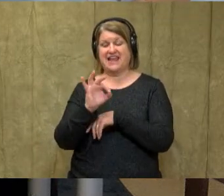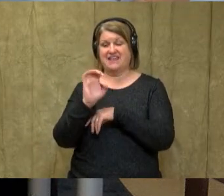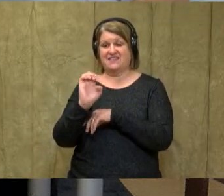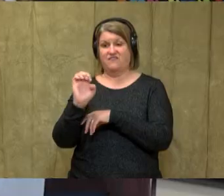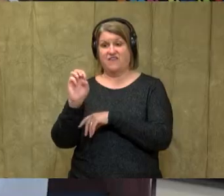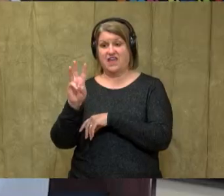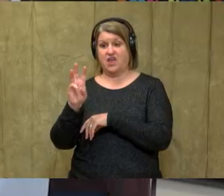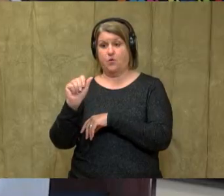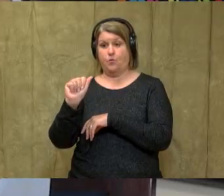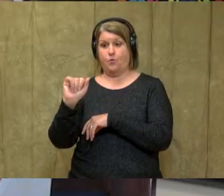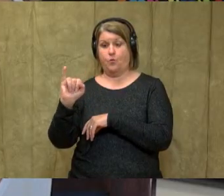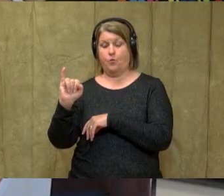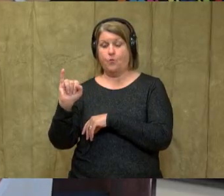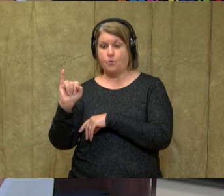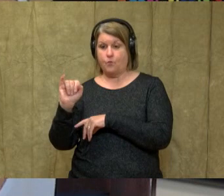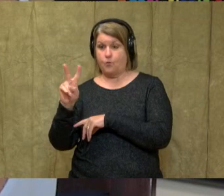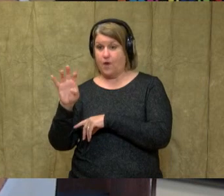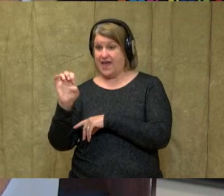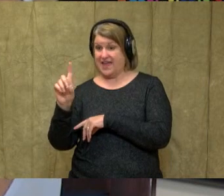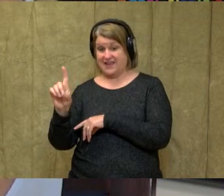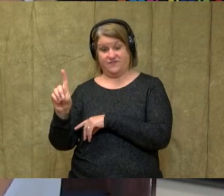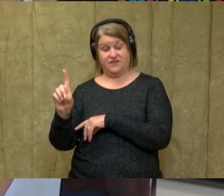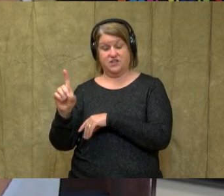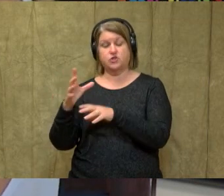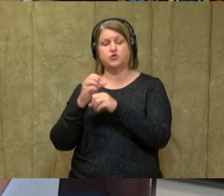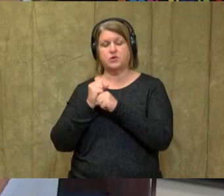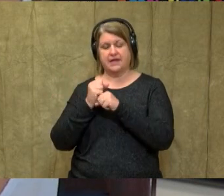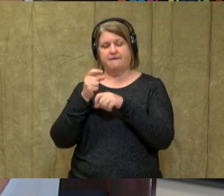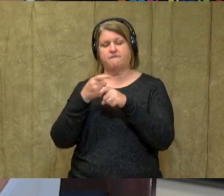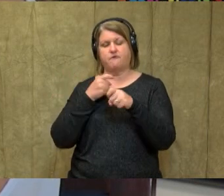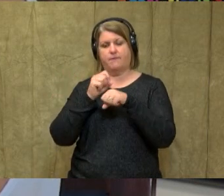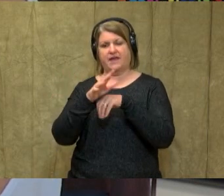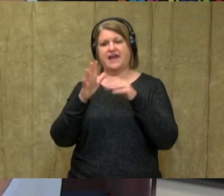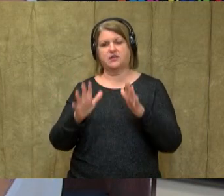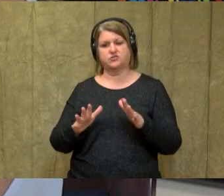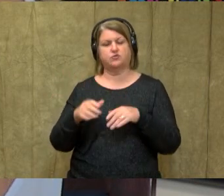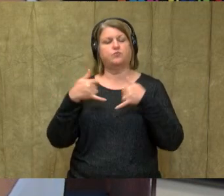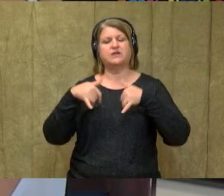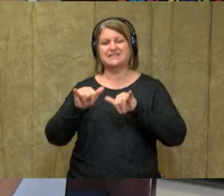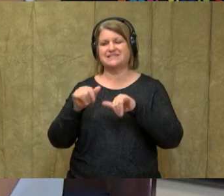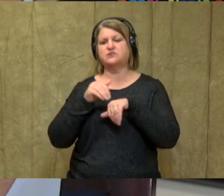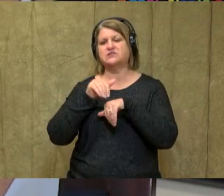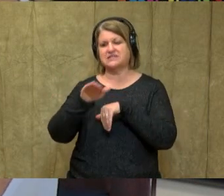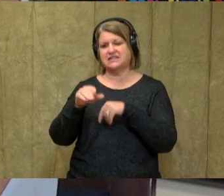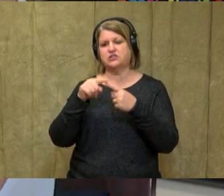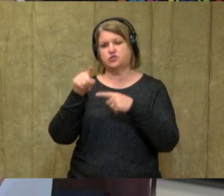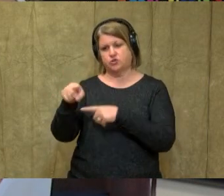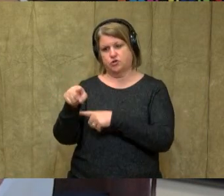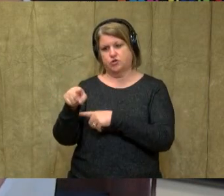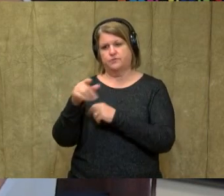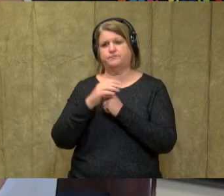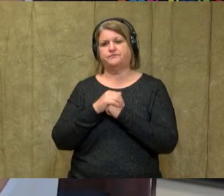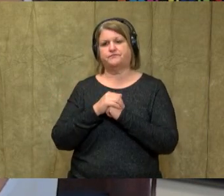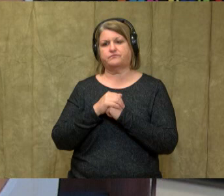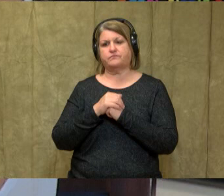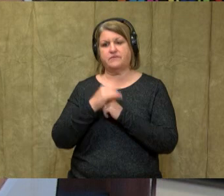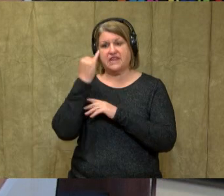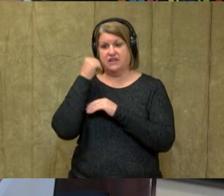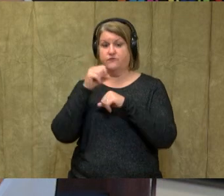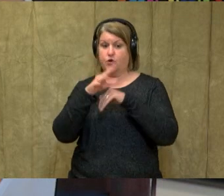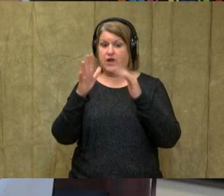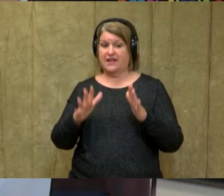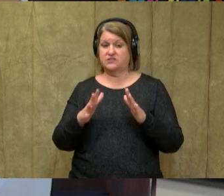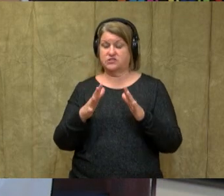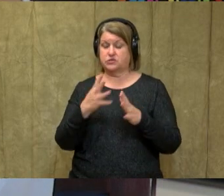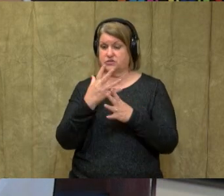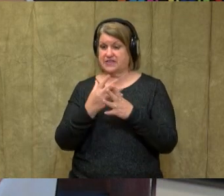send those to you by email, so that shouldn't be a problem. If your school is out, ask your counselor to contact another school because we have those